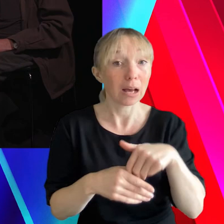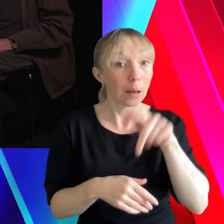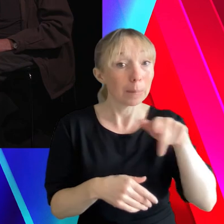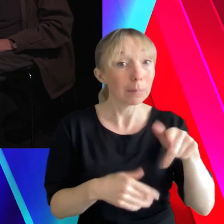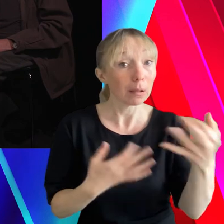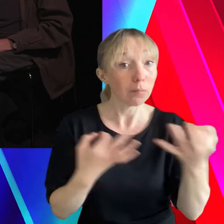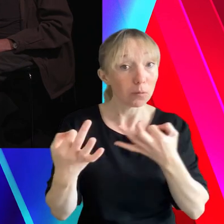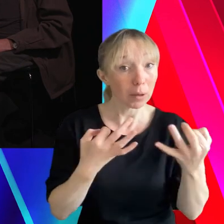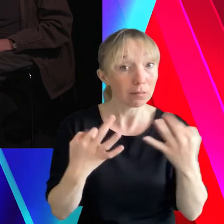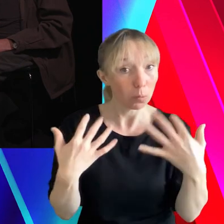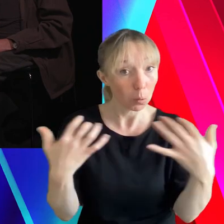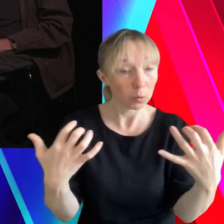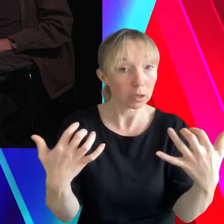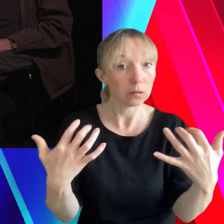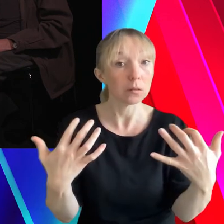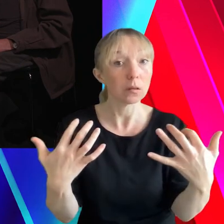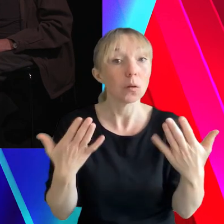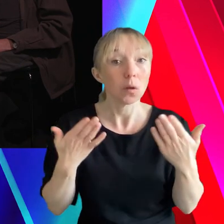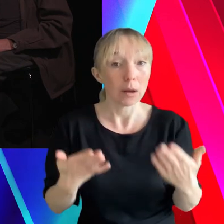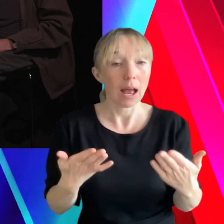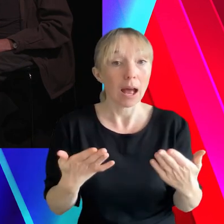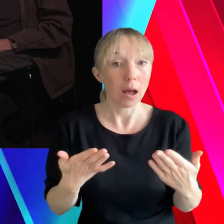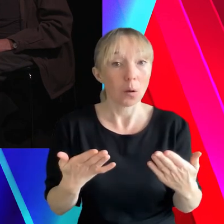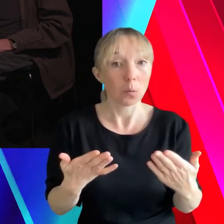a few questions. So I'm going to...